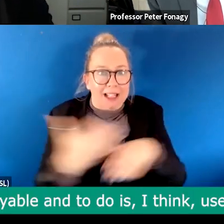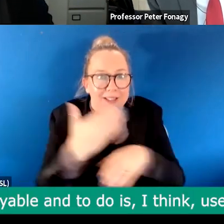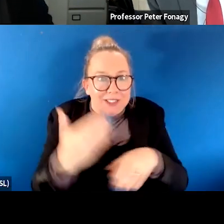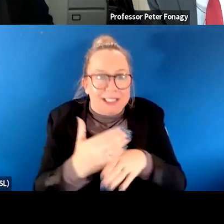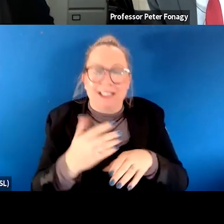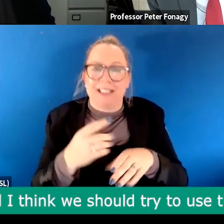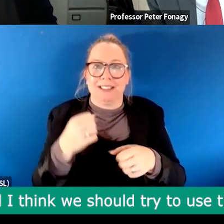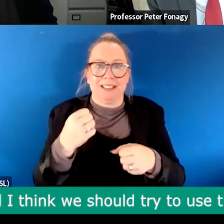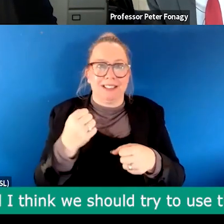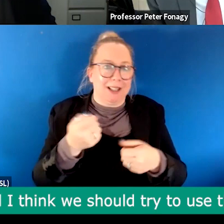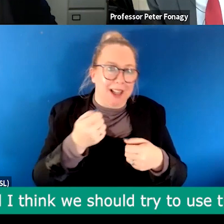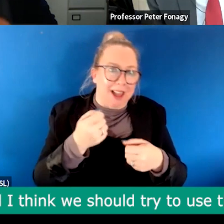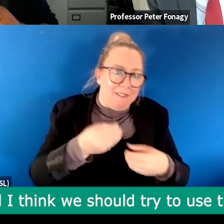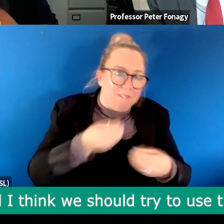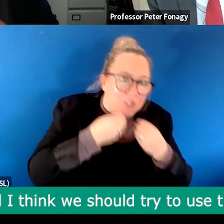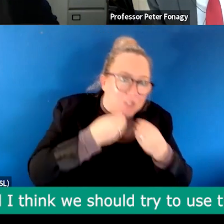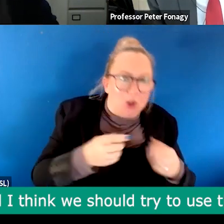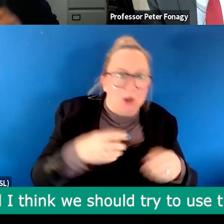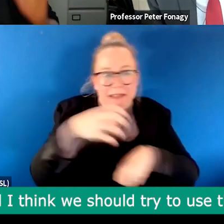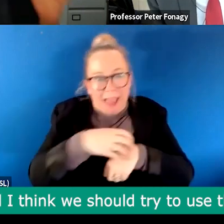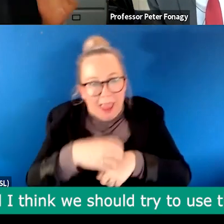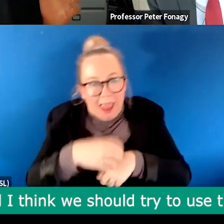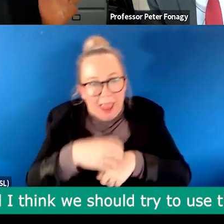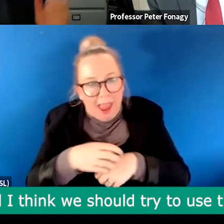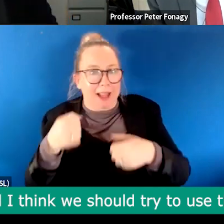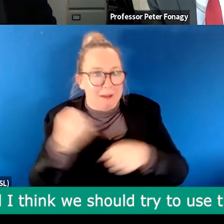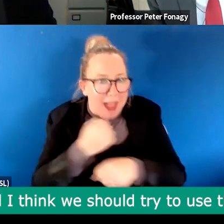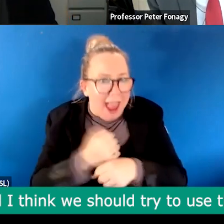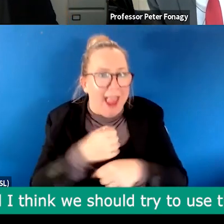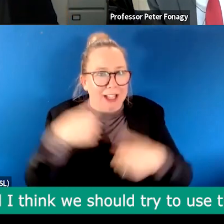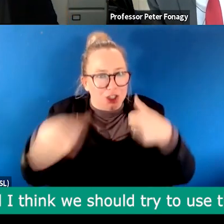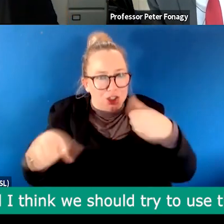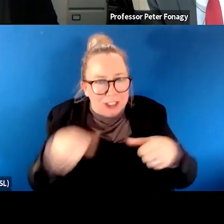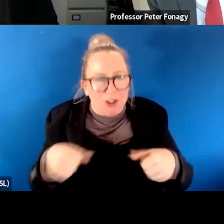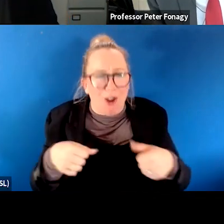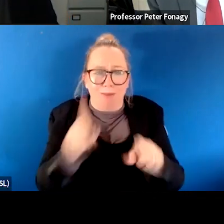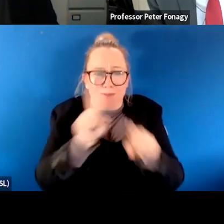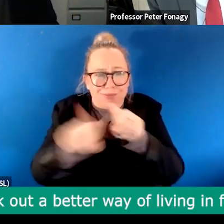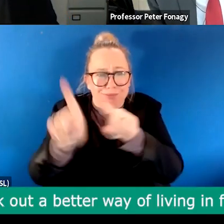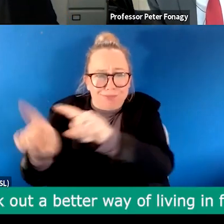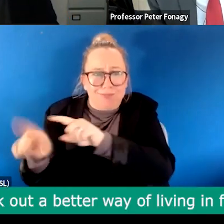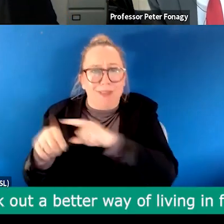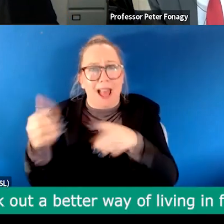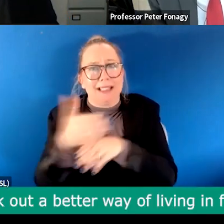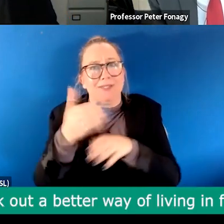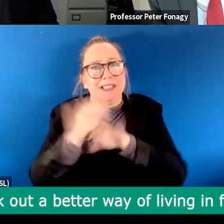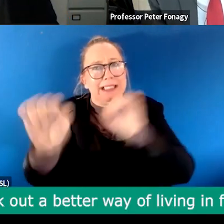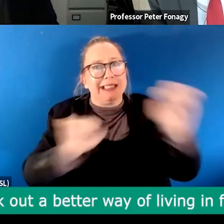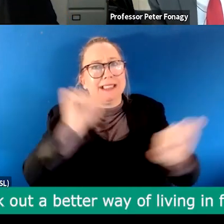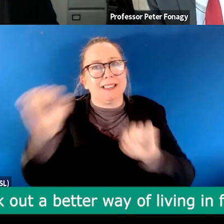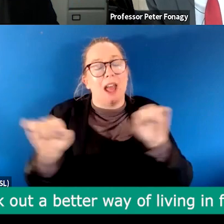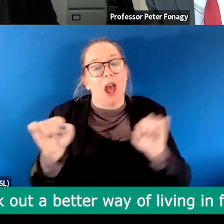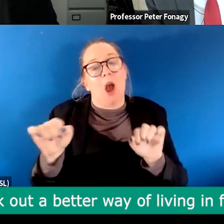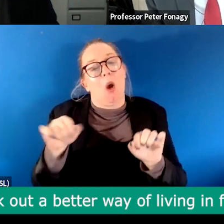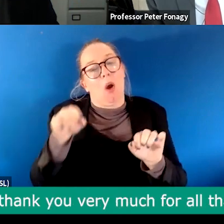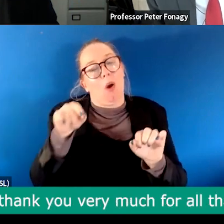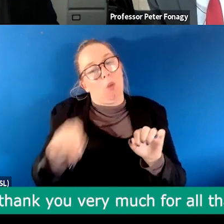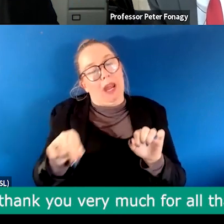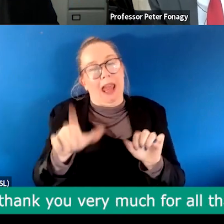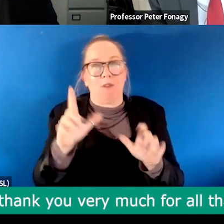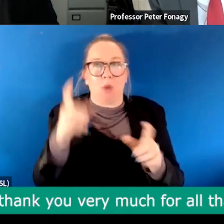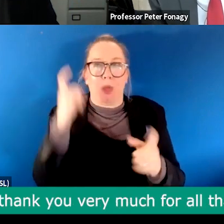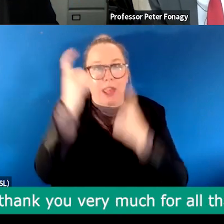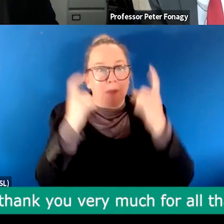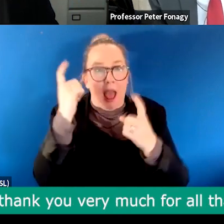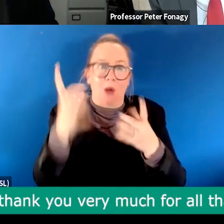think, useful. And I think we should try to use this to work out a better way of living in future. So